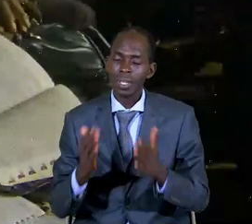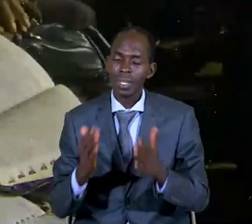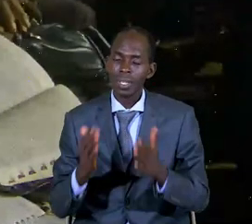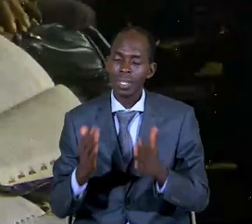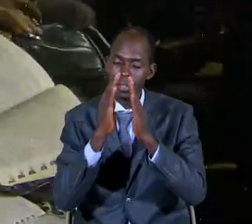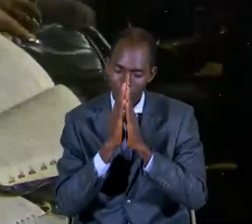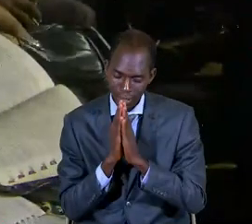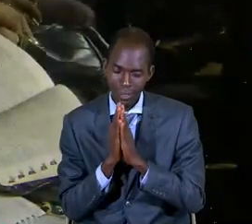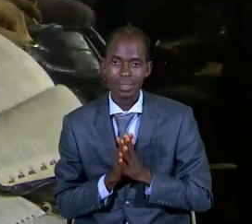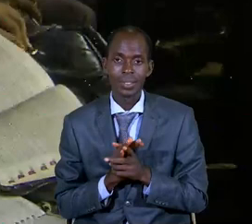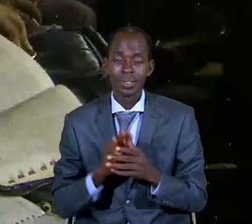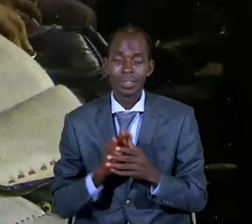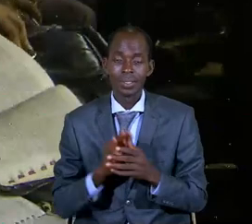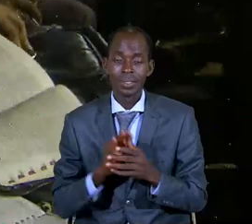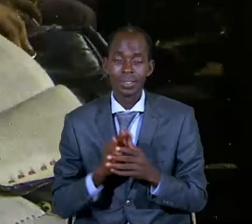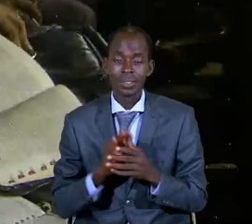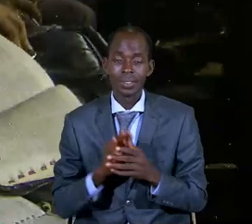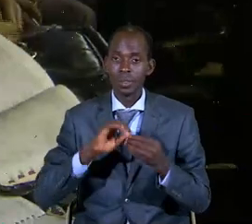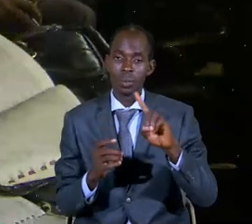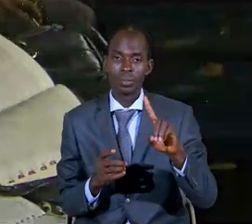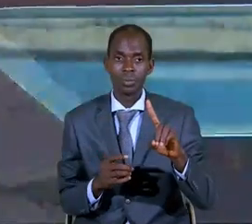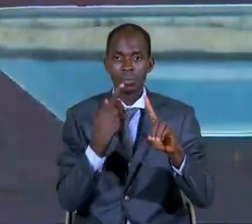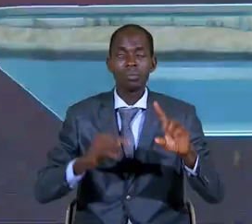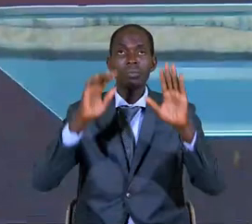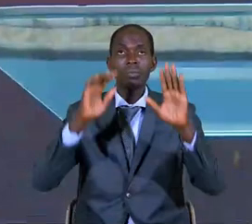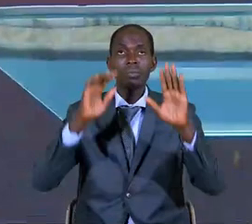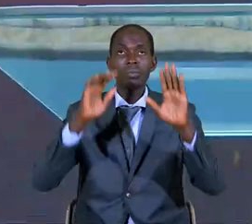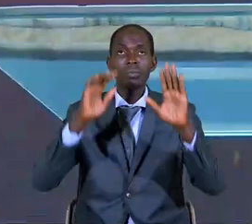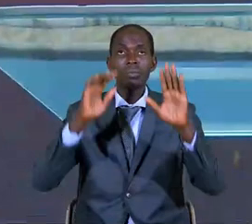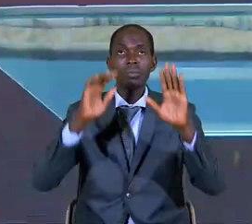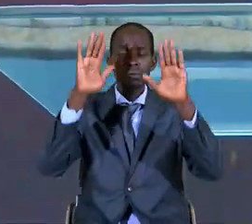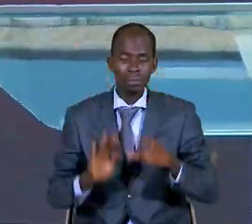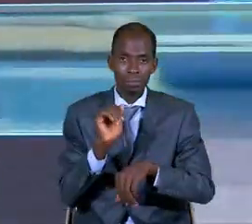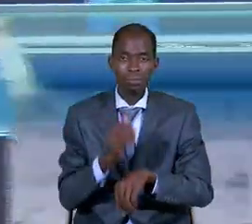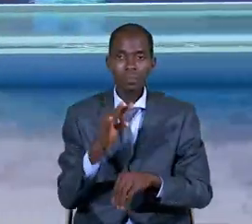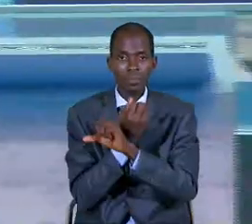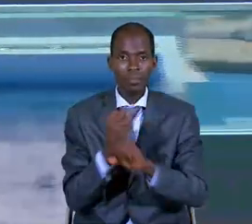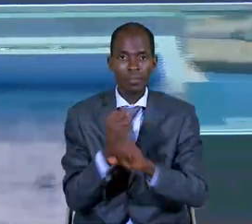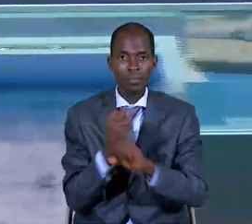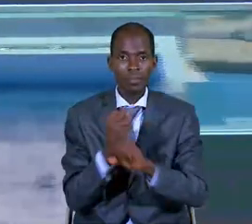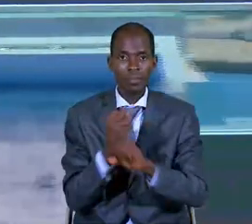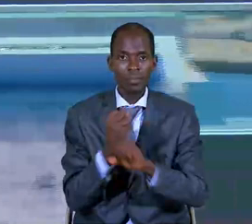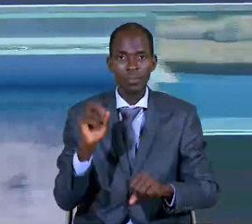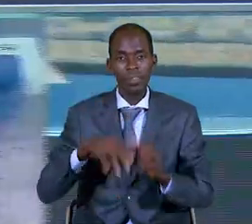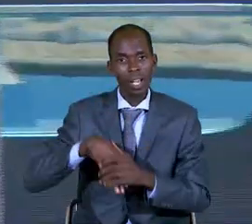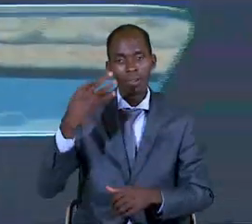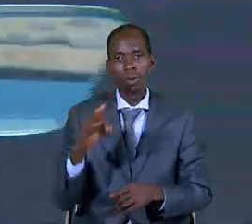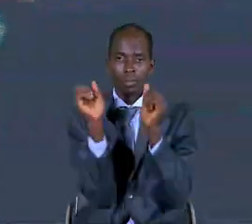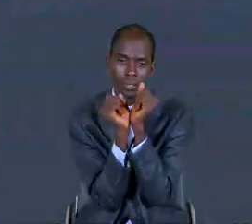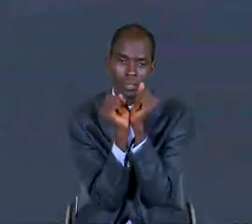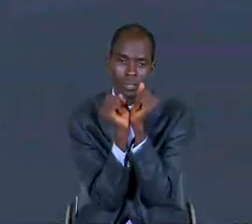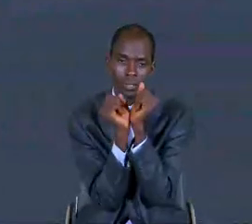Amen. Number one is the miracle of salvation out of